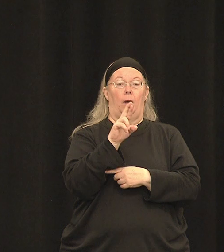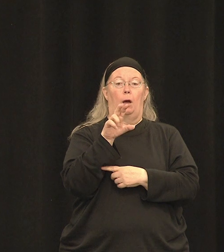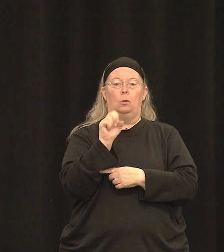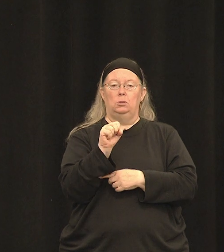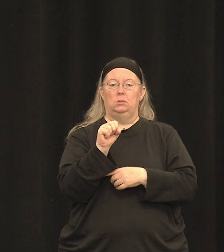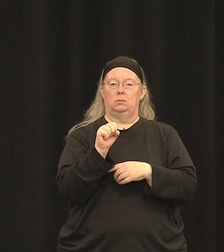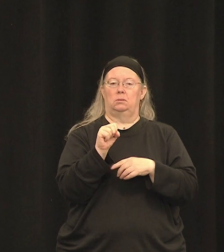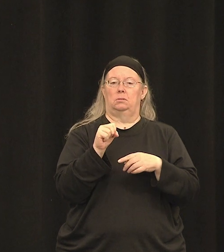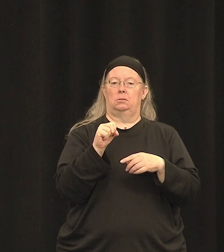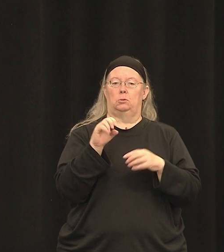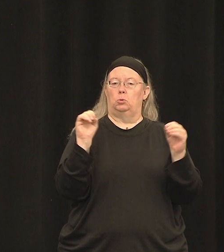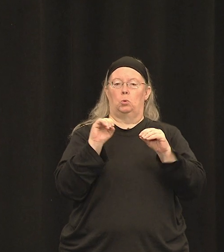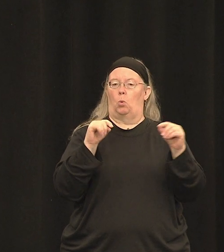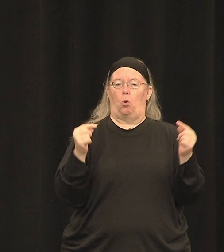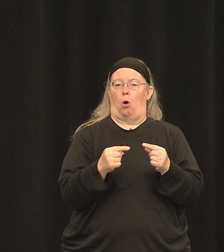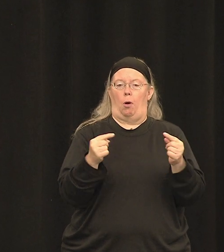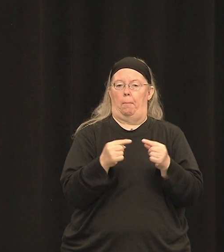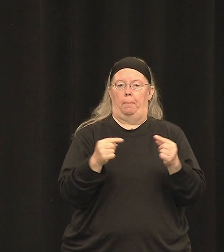delivery mechanism.